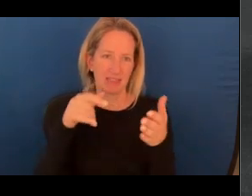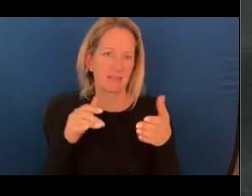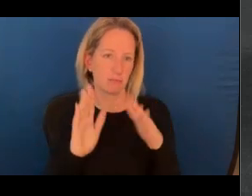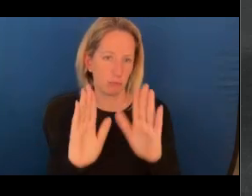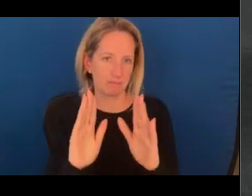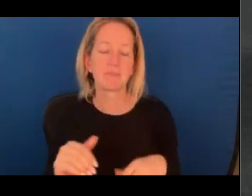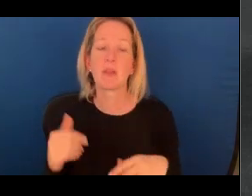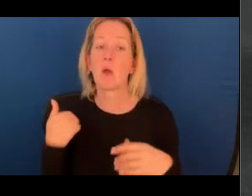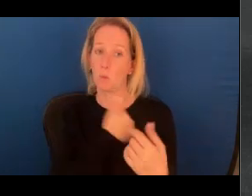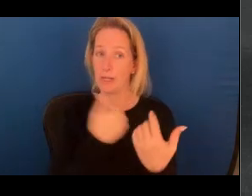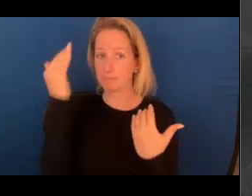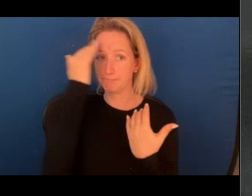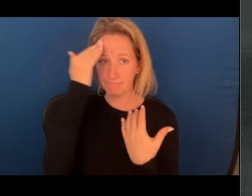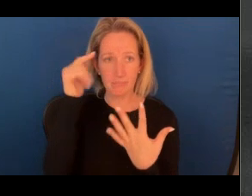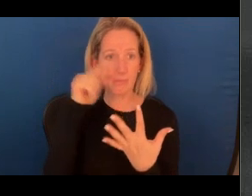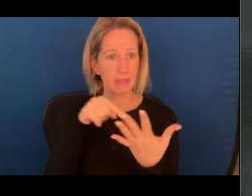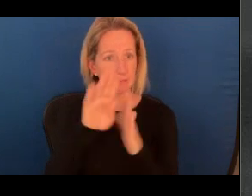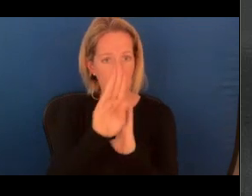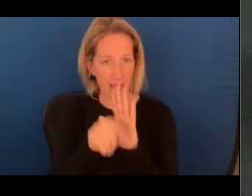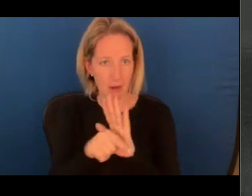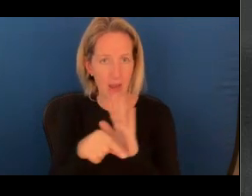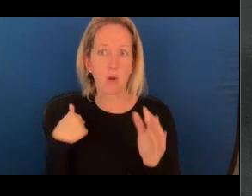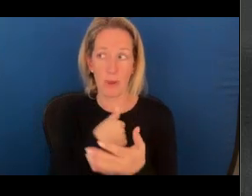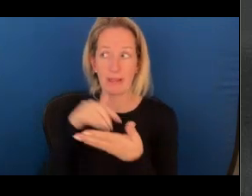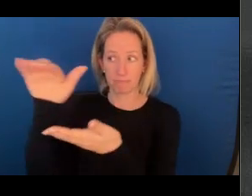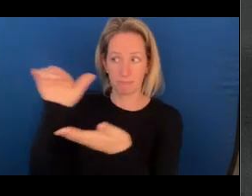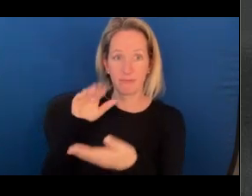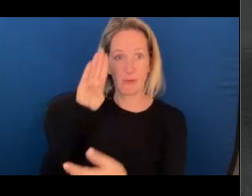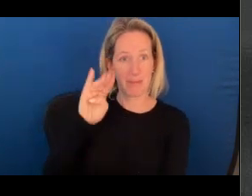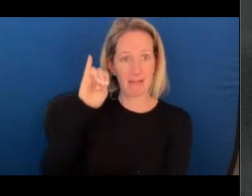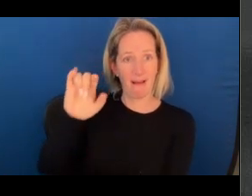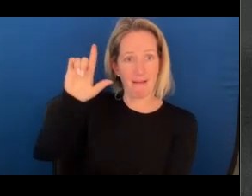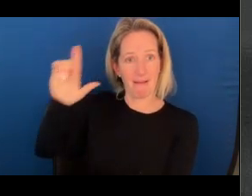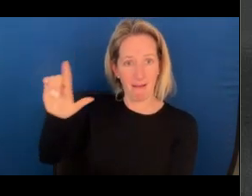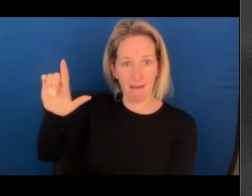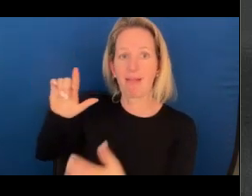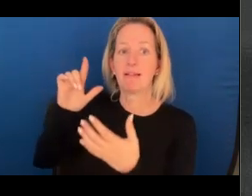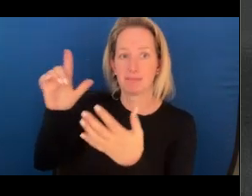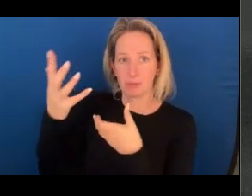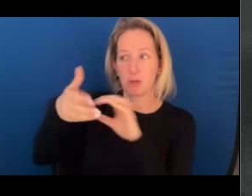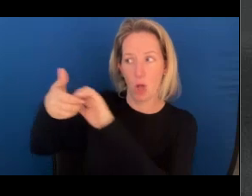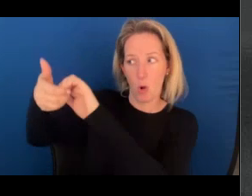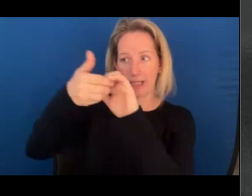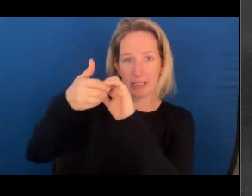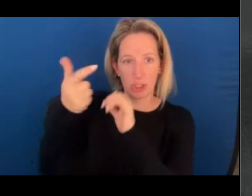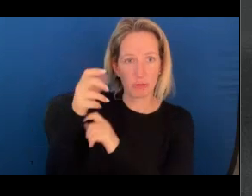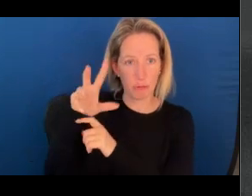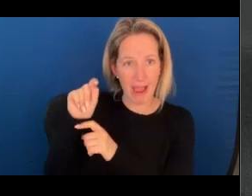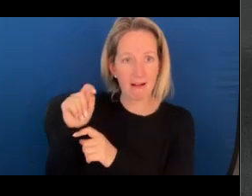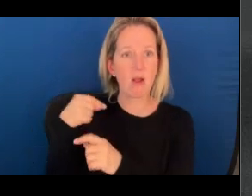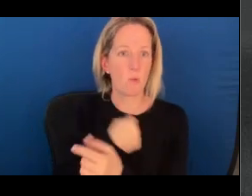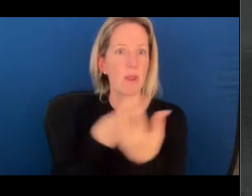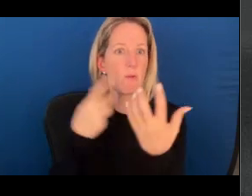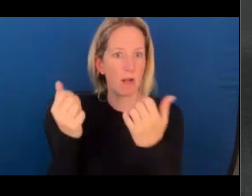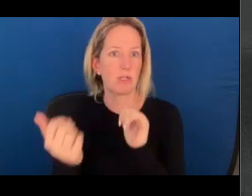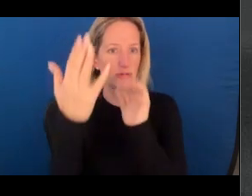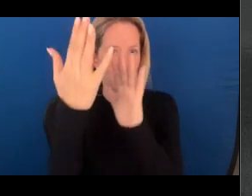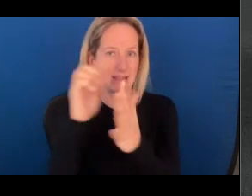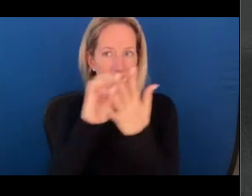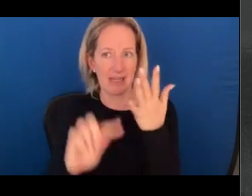when we received the funding for the BIL Coalition grant, we wanted to try to address these issues as best we could. Next